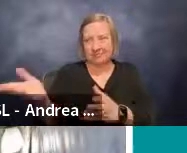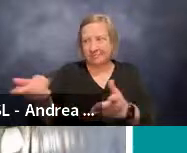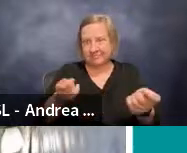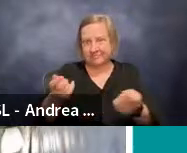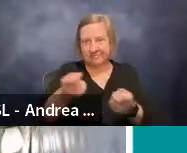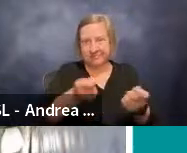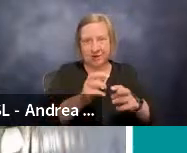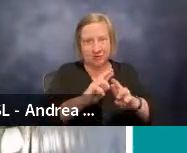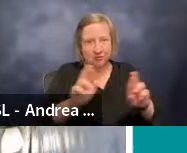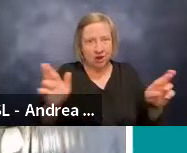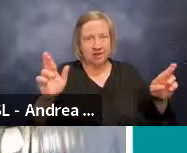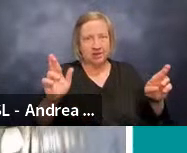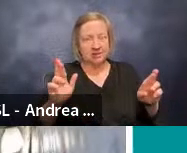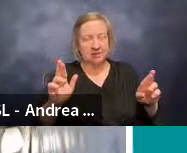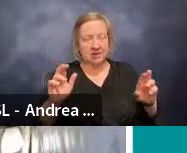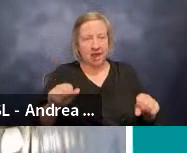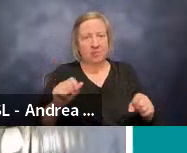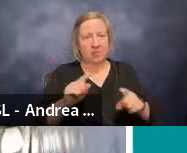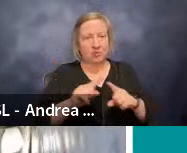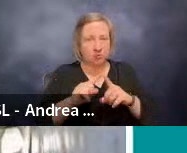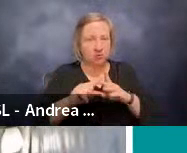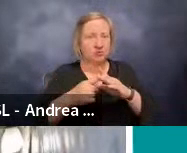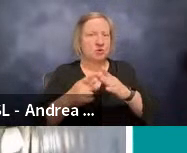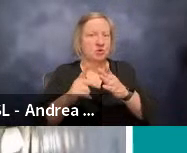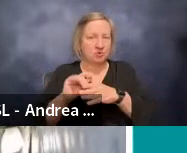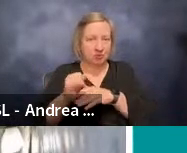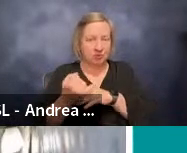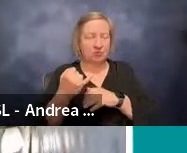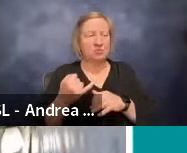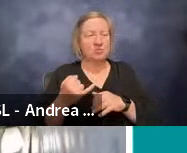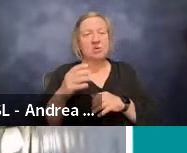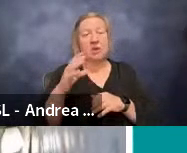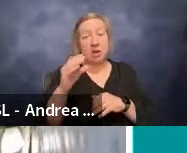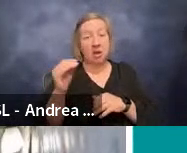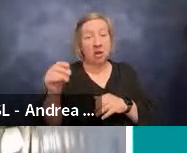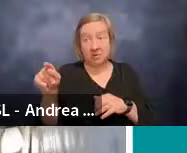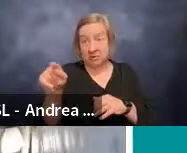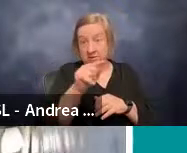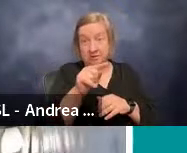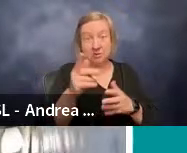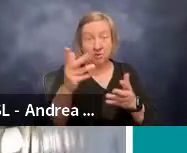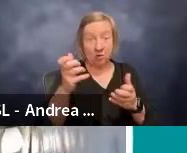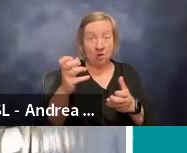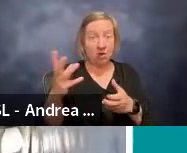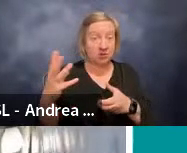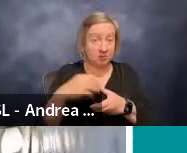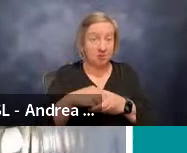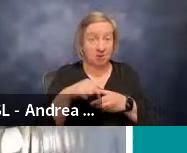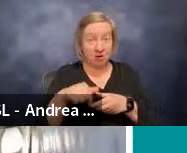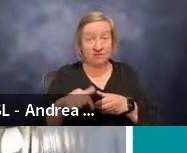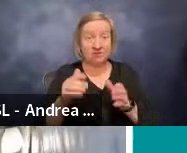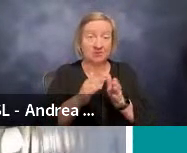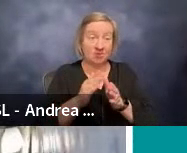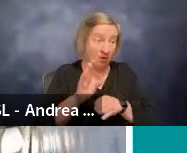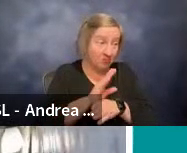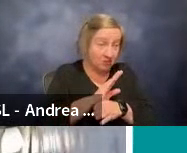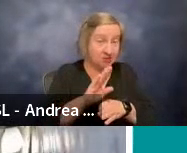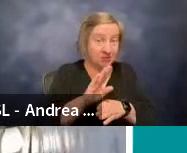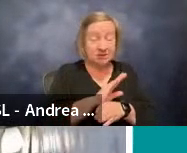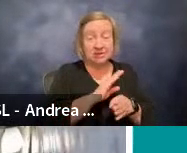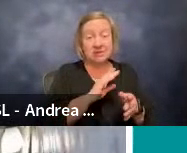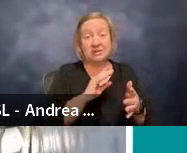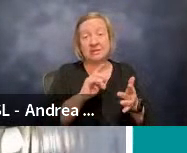prepared workforce ready to start this, that companies who want to be a part of this, small businesses,